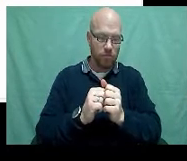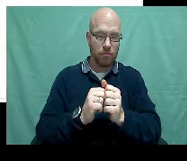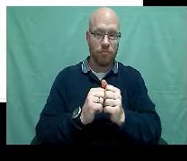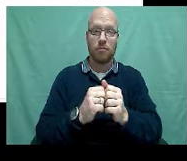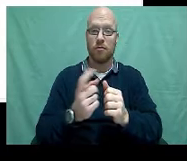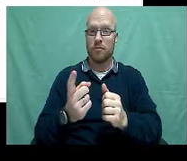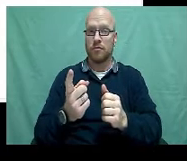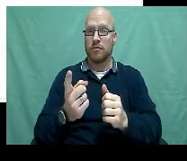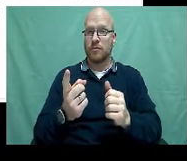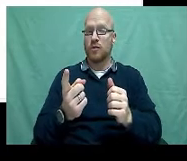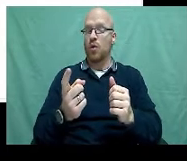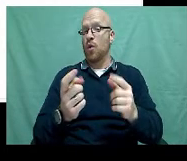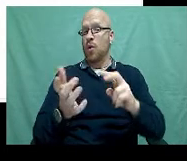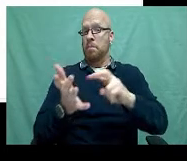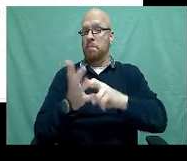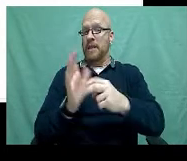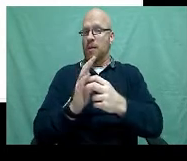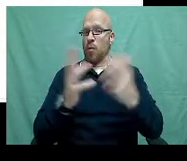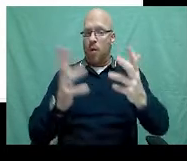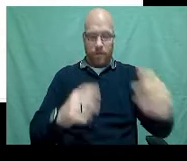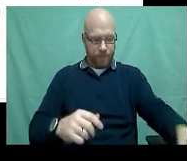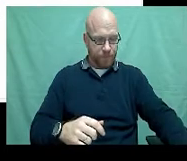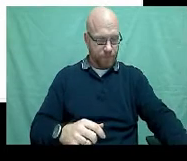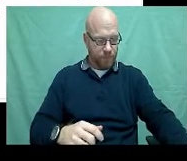And what that means is this.